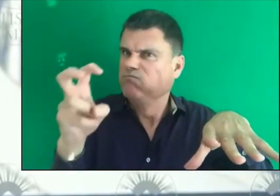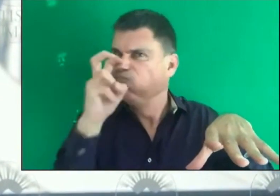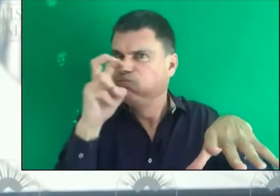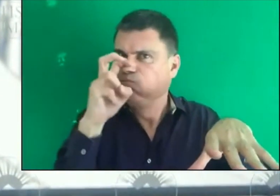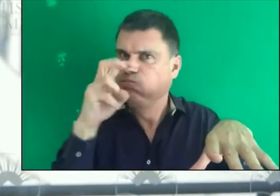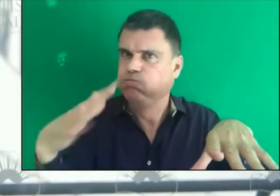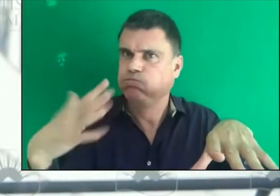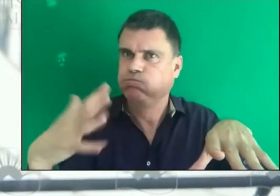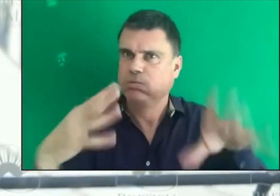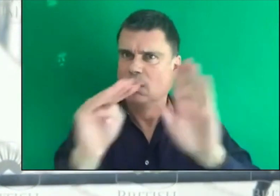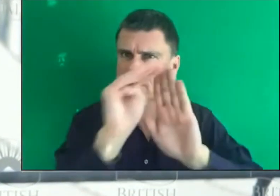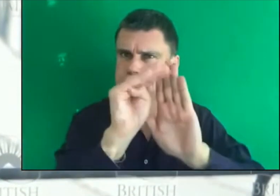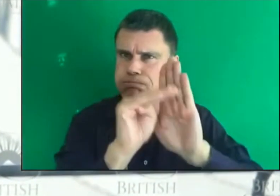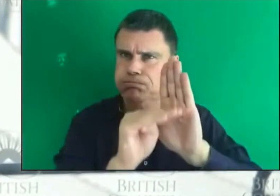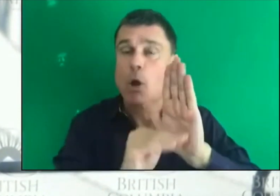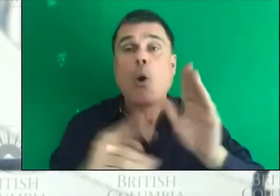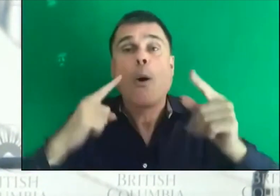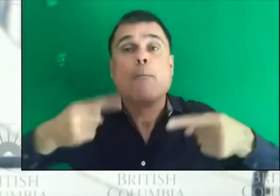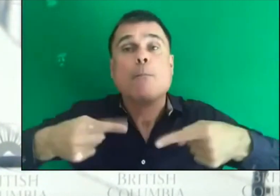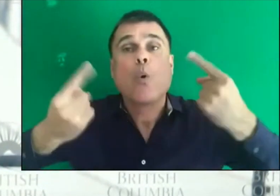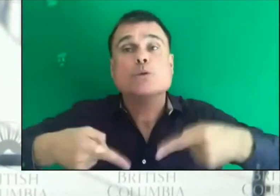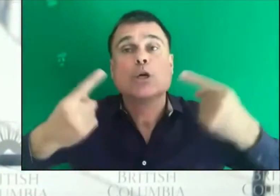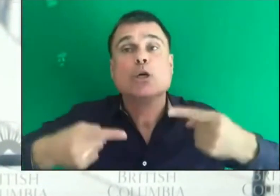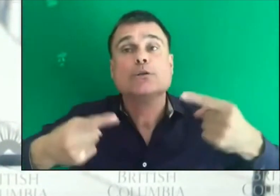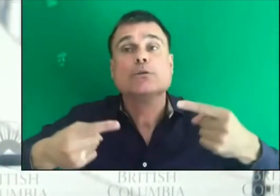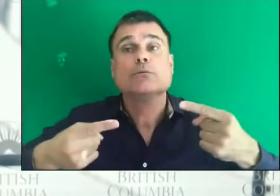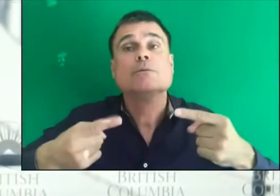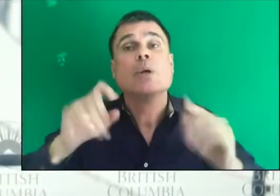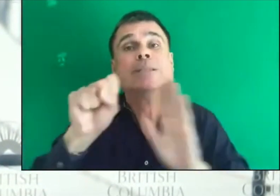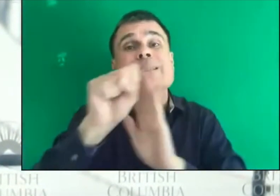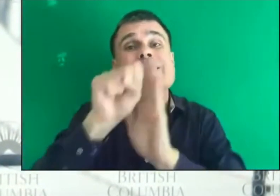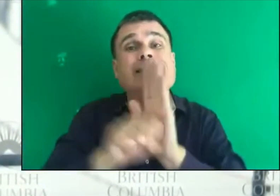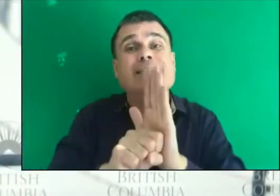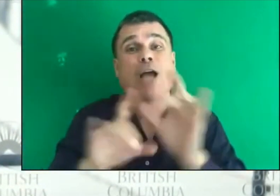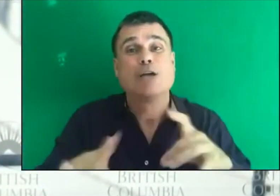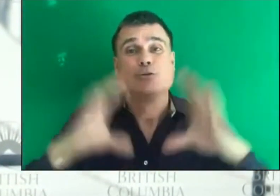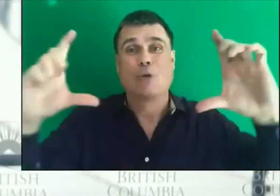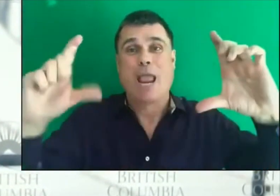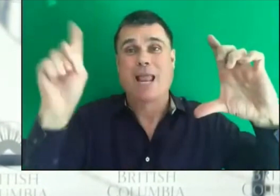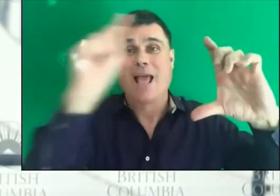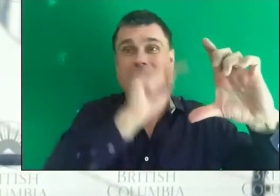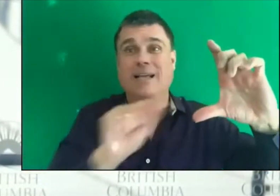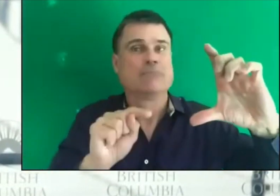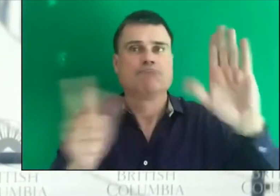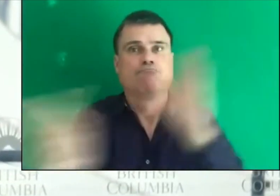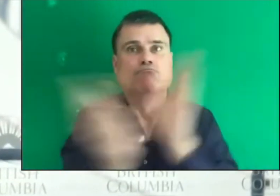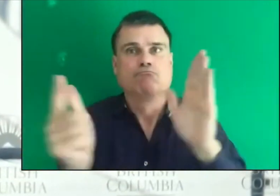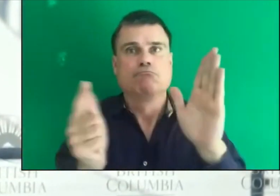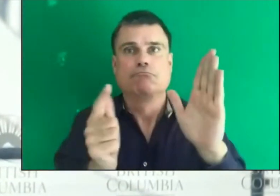No, thanks. That's good. Thank you. The next question comes from Gordon Hextra, Vancouver Sun.